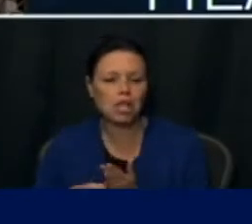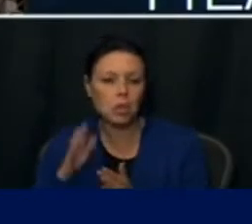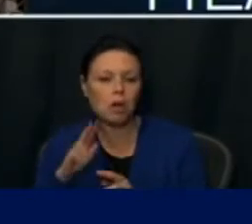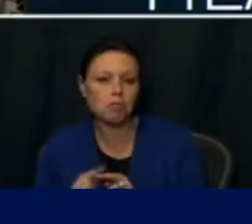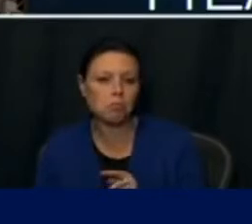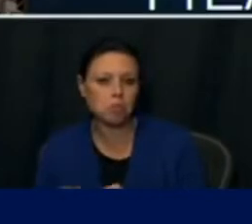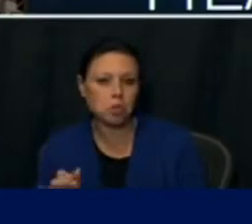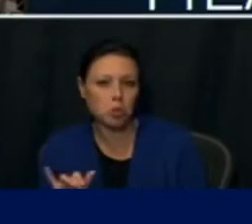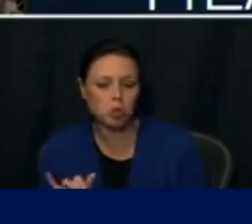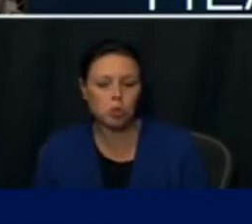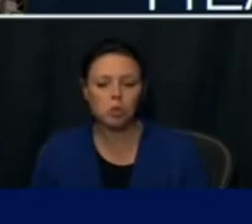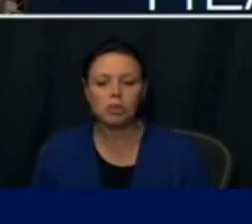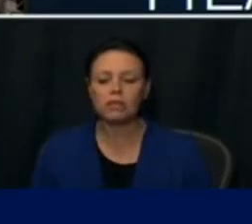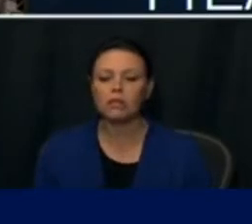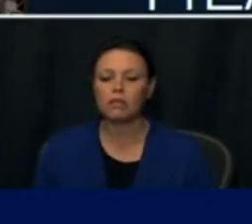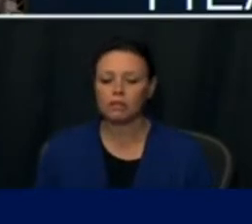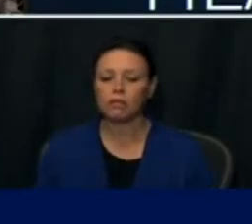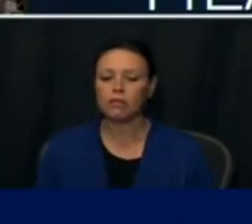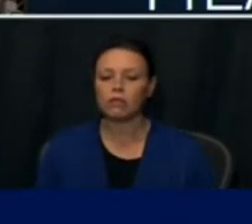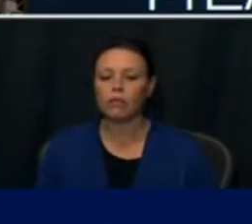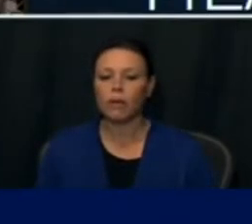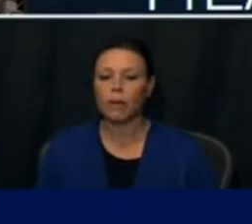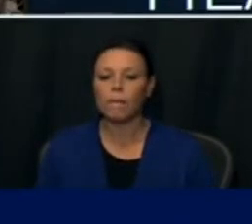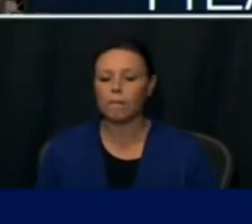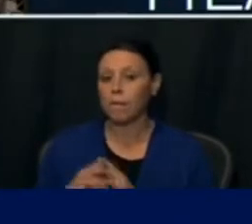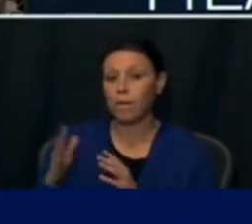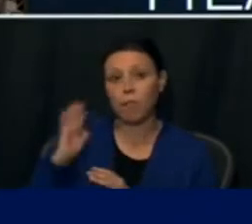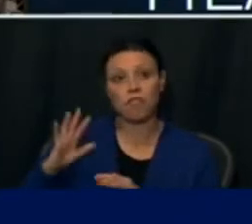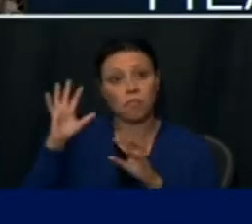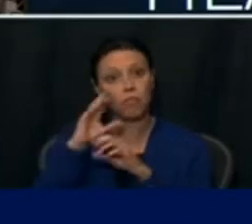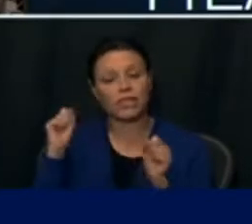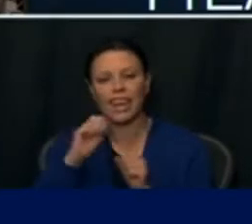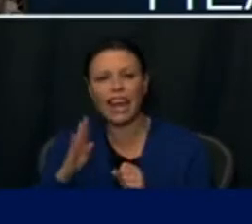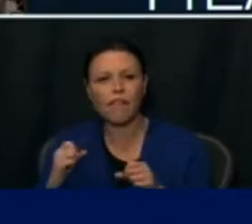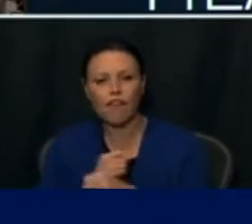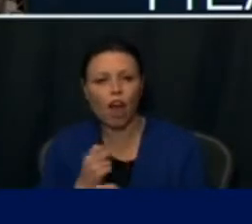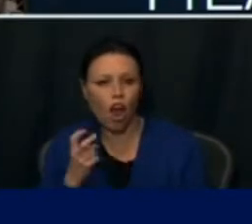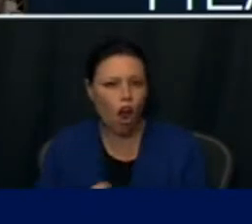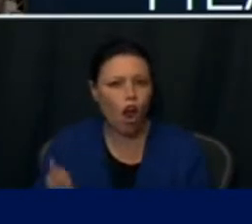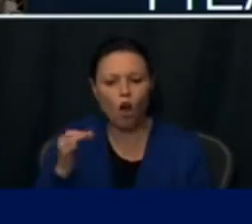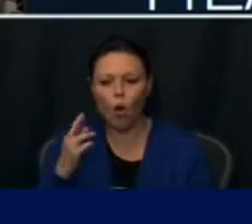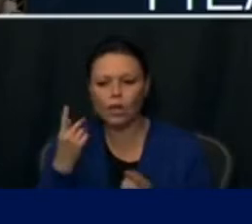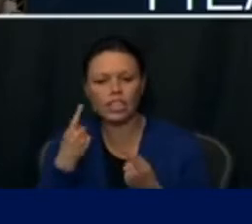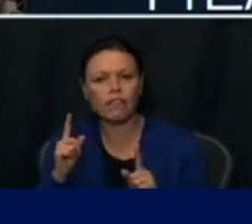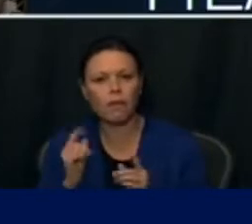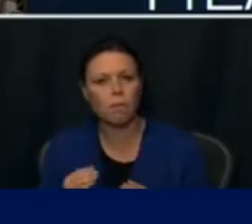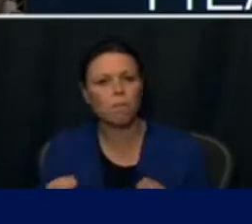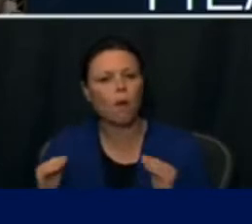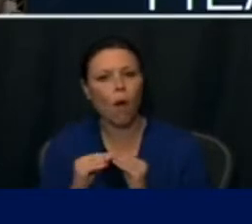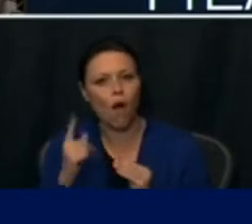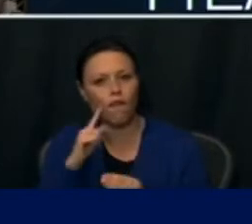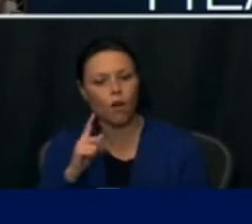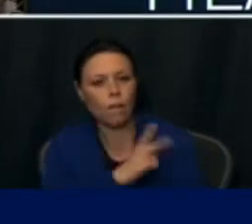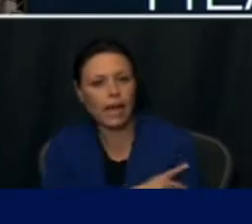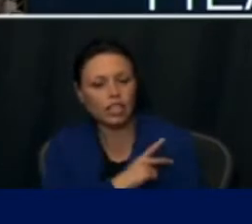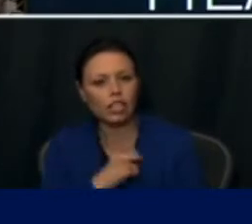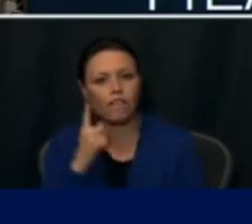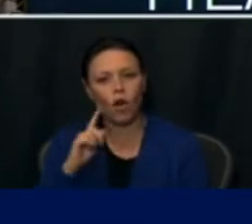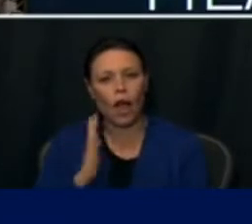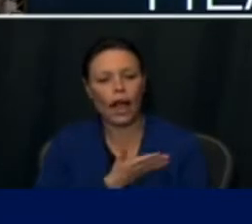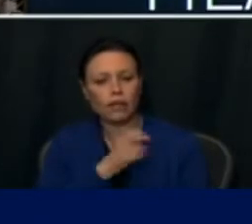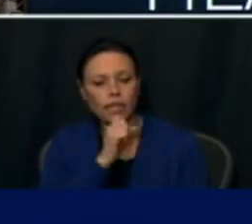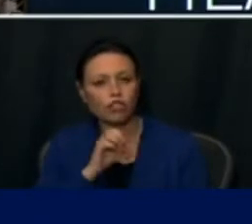very substantially no Administration has ever fought harder or achieved more more for our patients and for